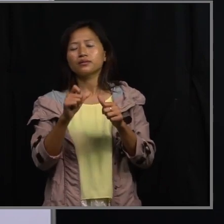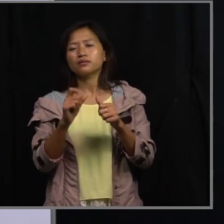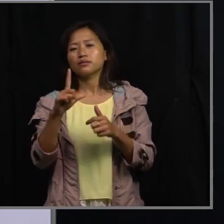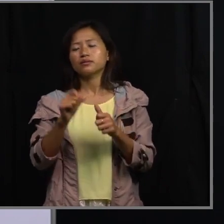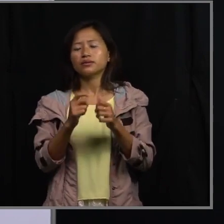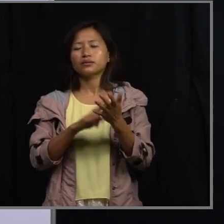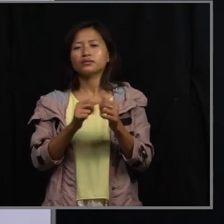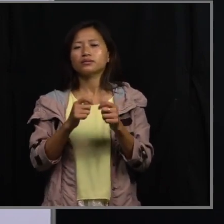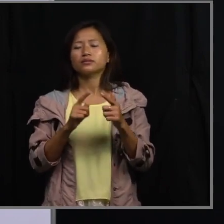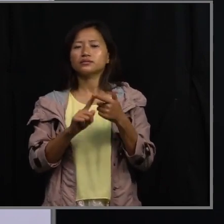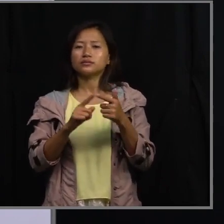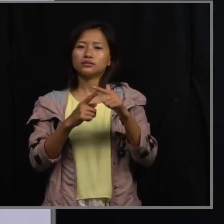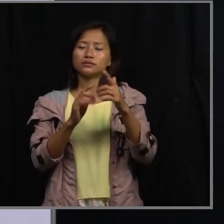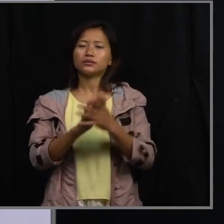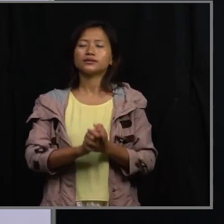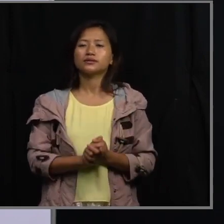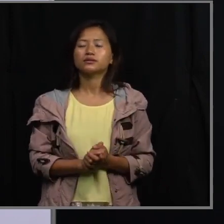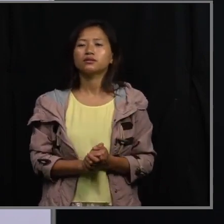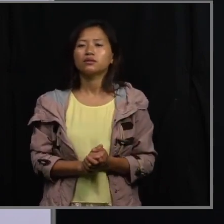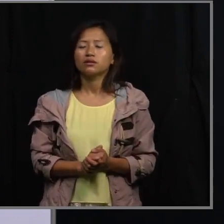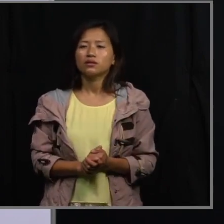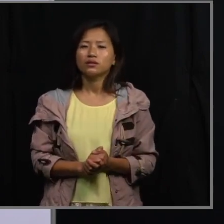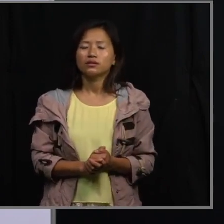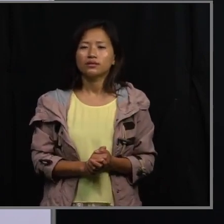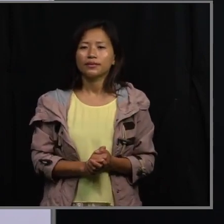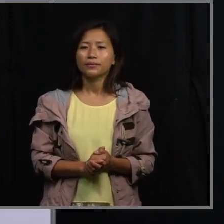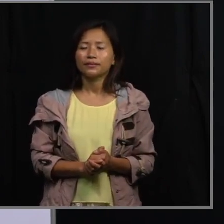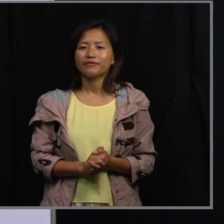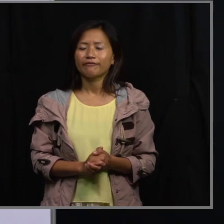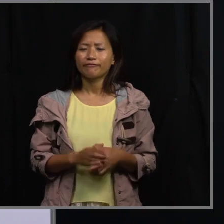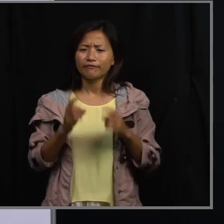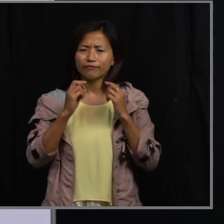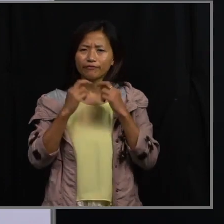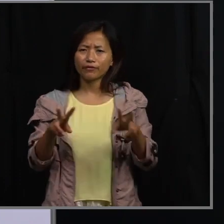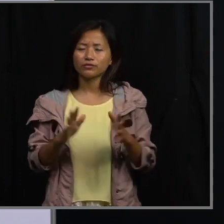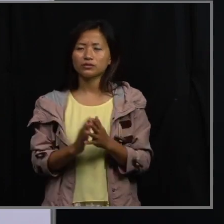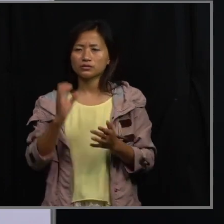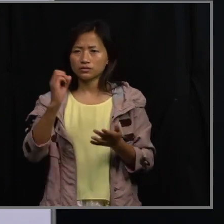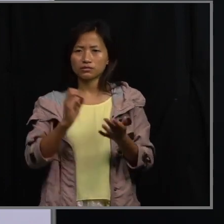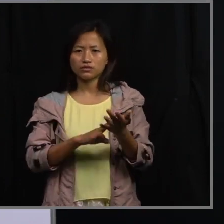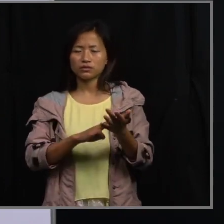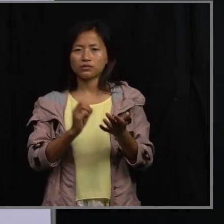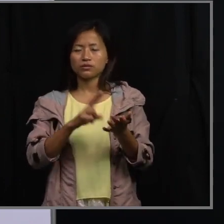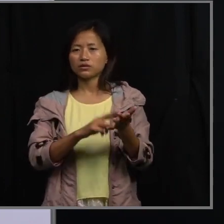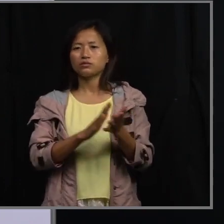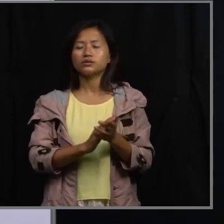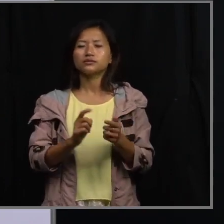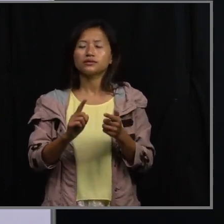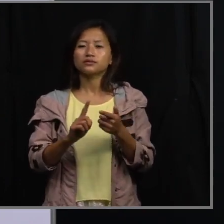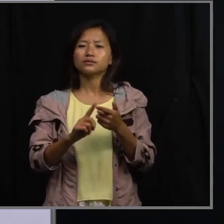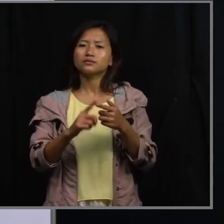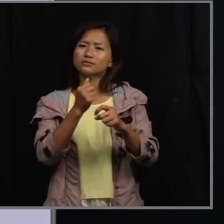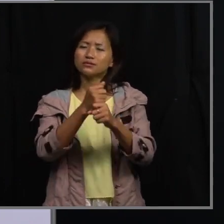of the aerospace and all these kinds of things. And very common example, okay. So what if like we can